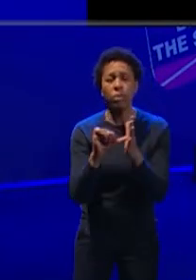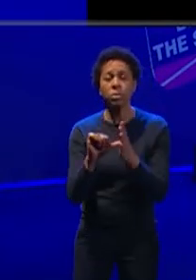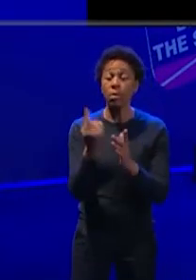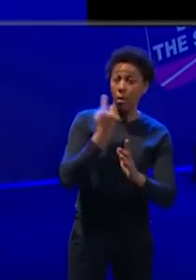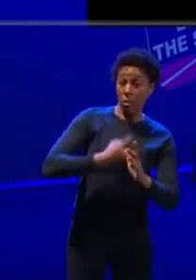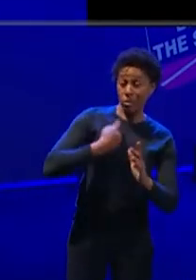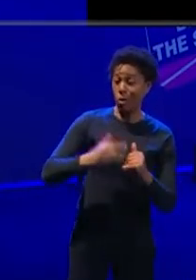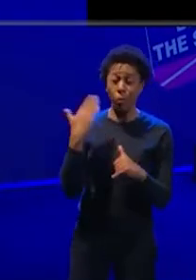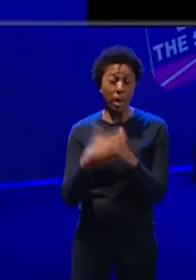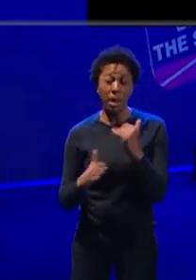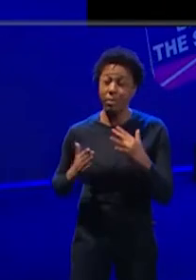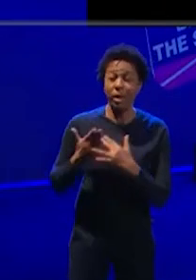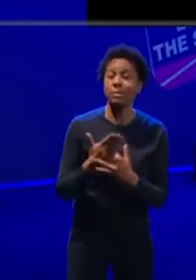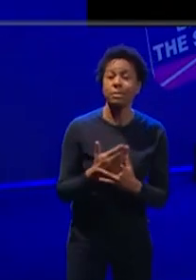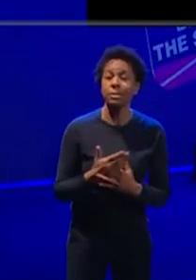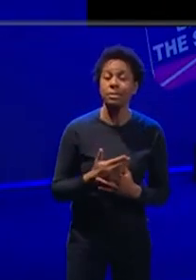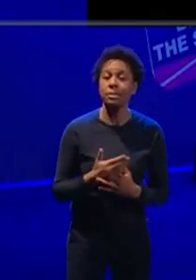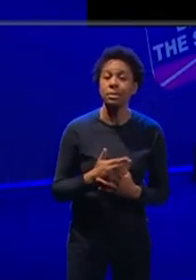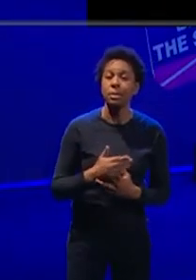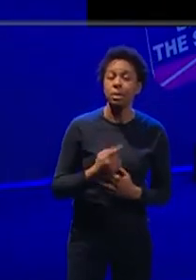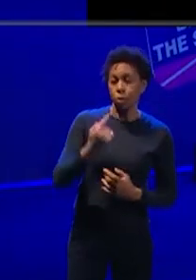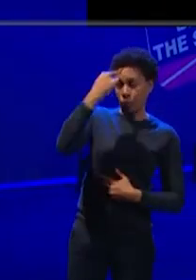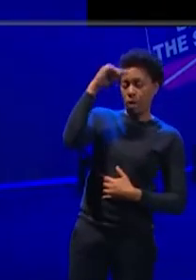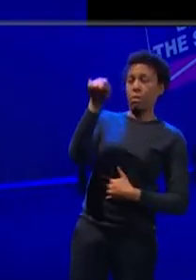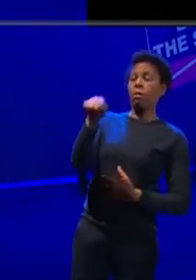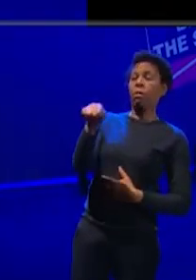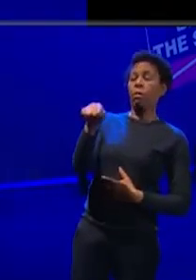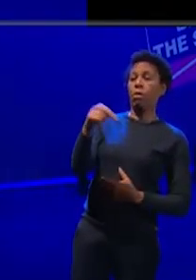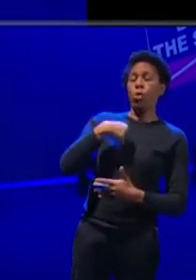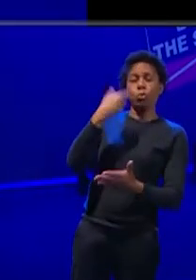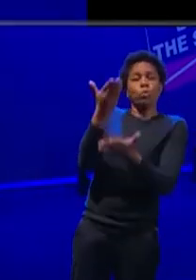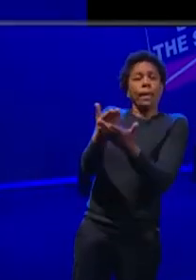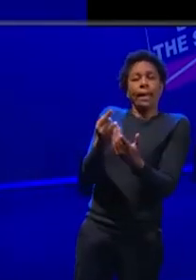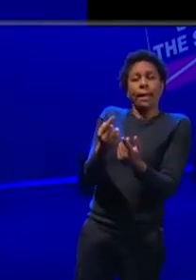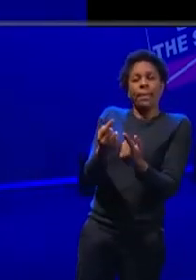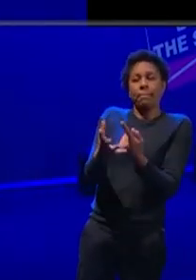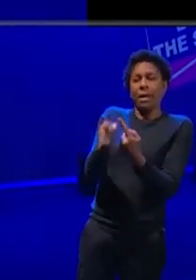access to think those things or claim those things without